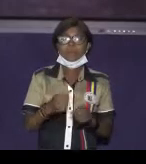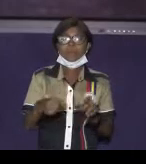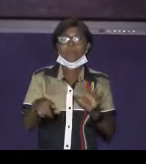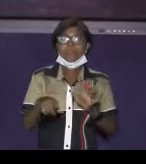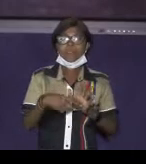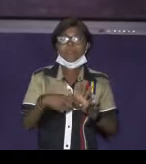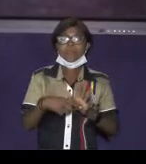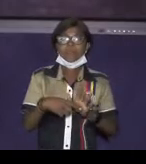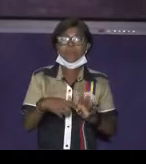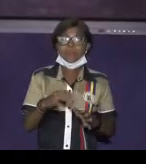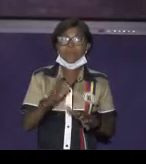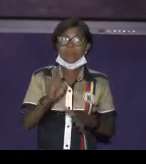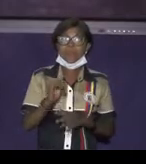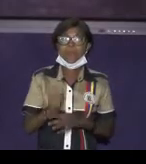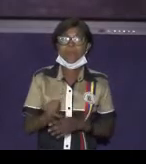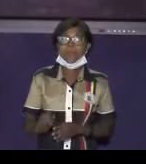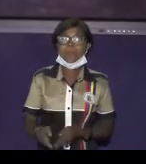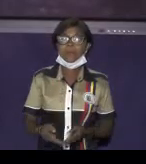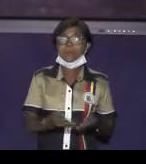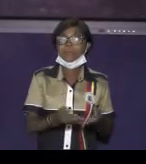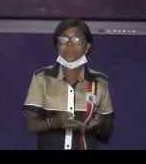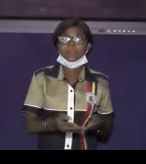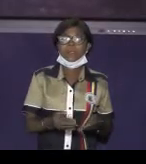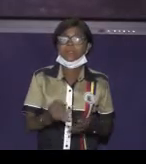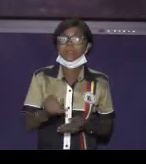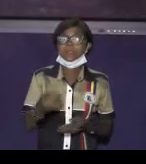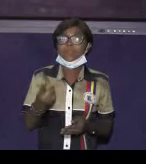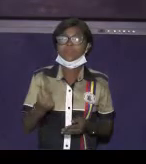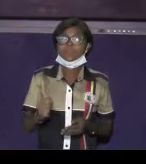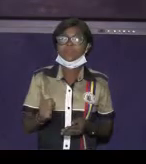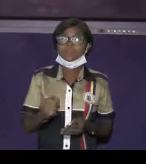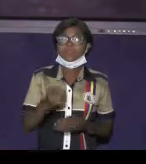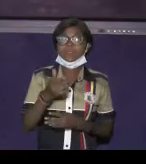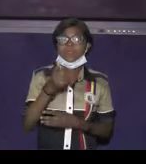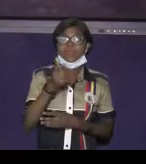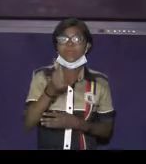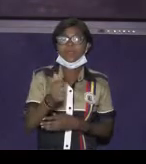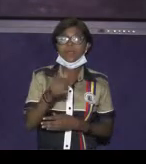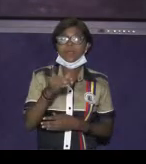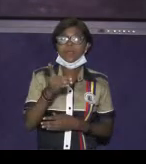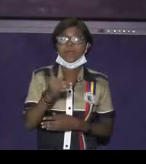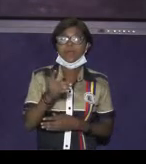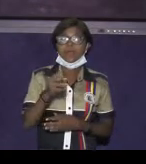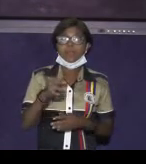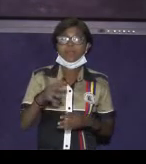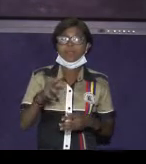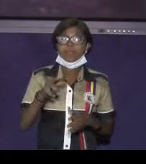the adverb not, not, after the finite verb.